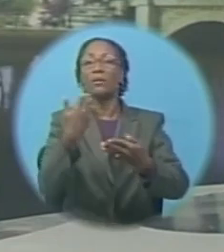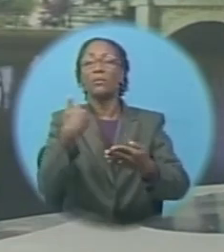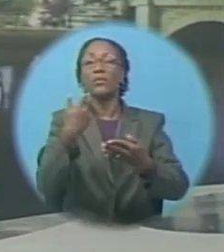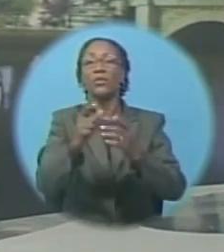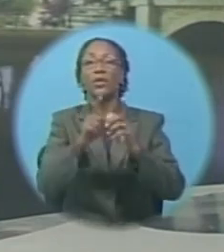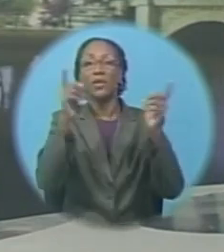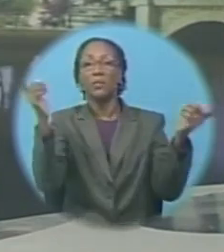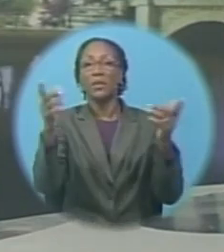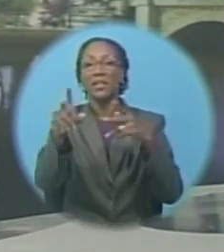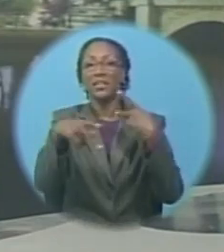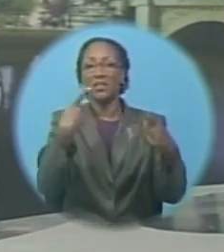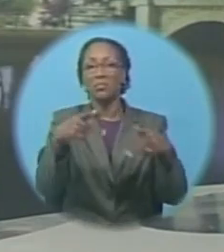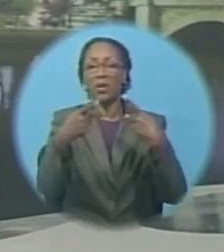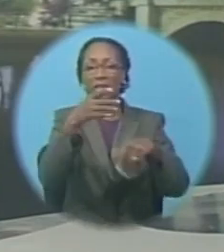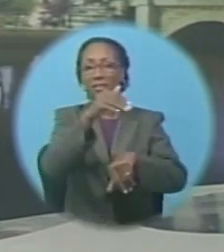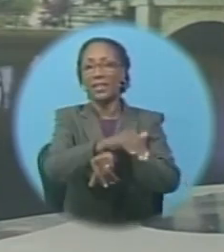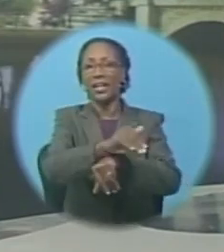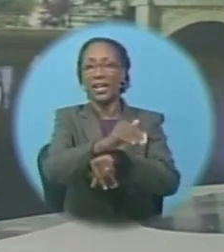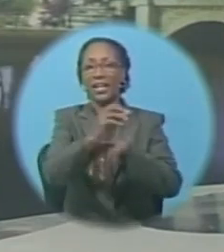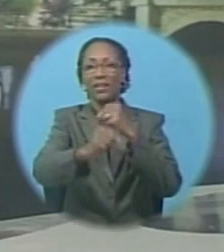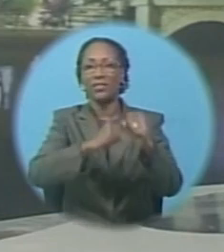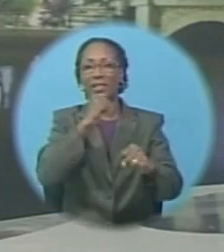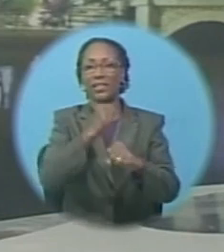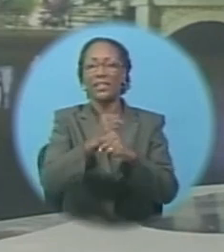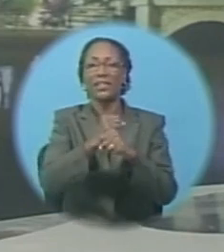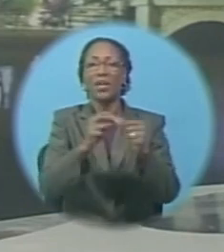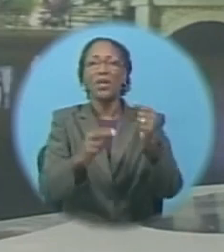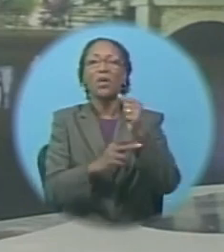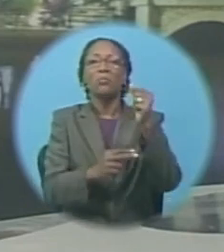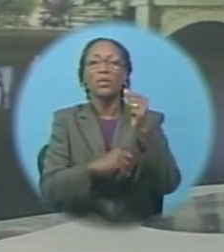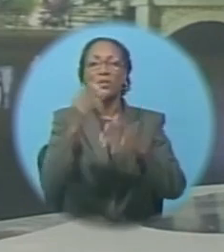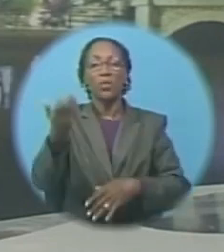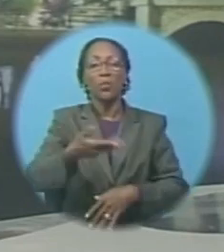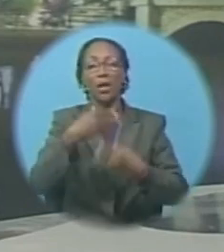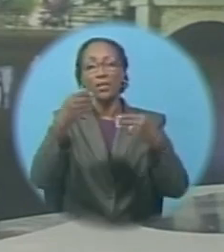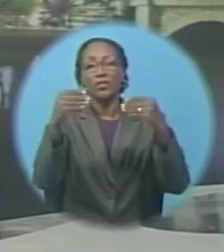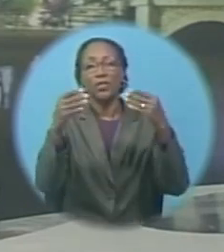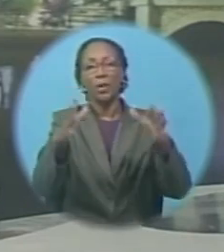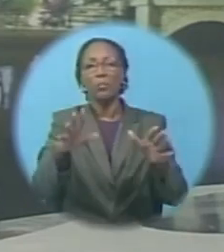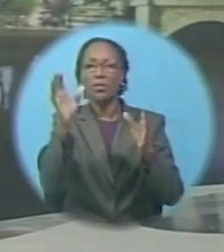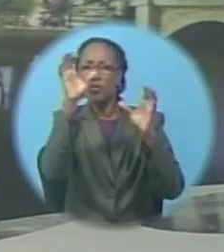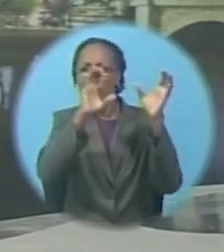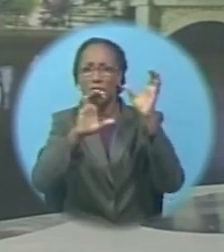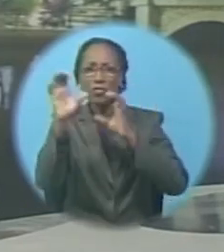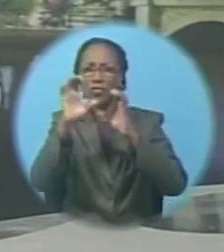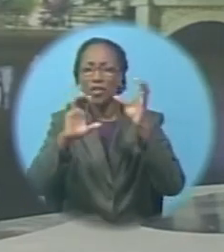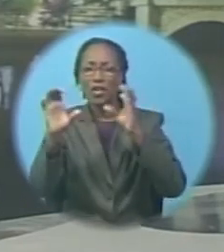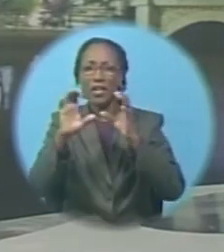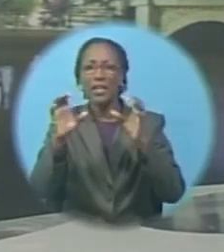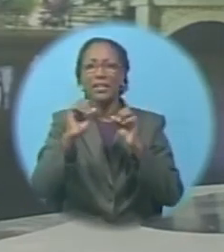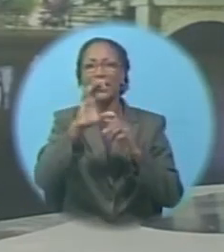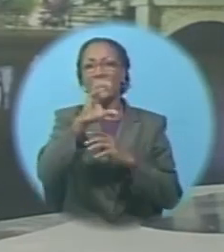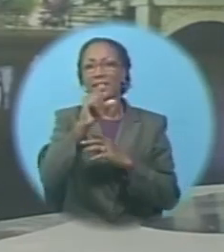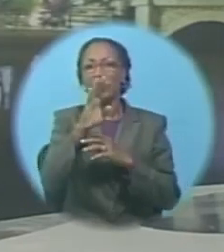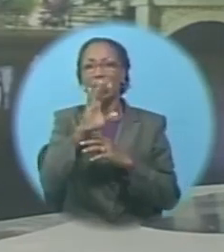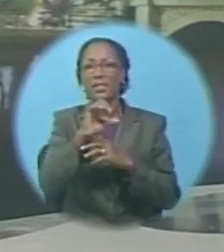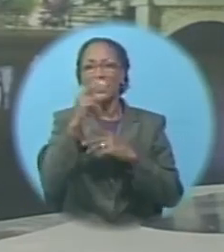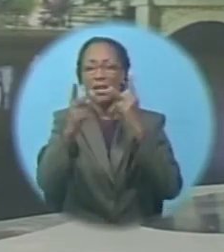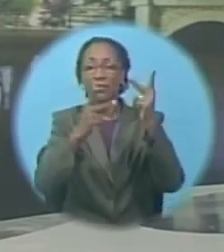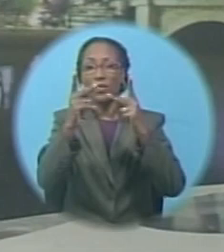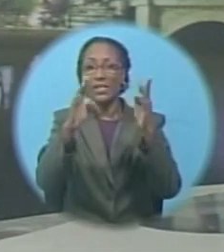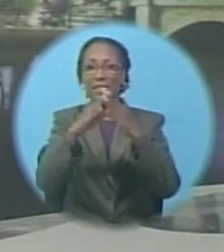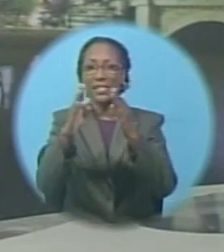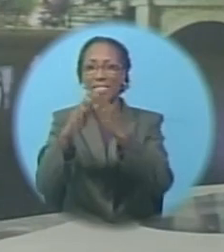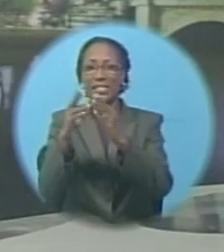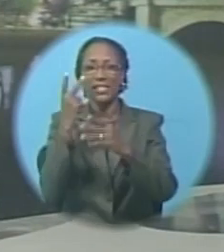Bridgetown retailers are already welcoming shoppers searching for that perfect look. A CBC team visited the city to see what